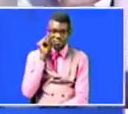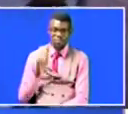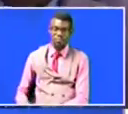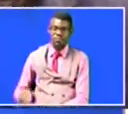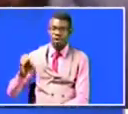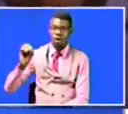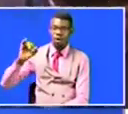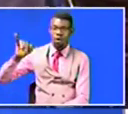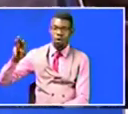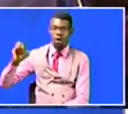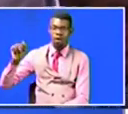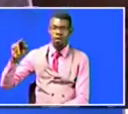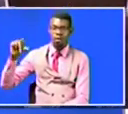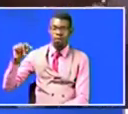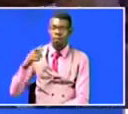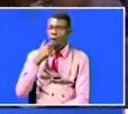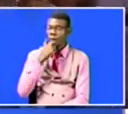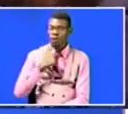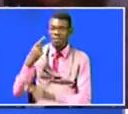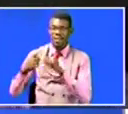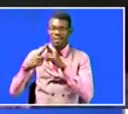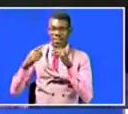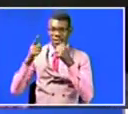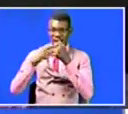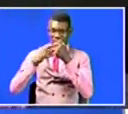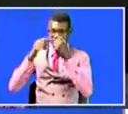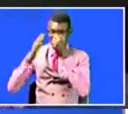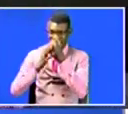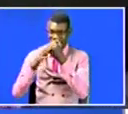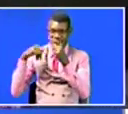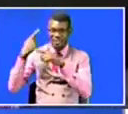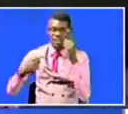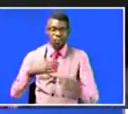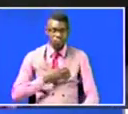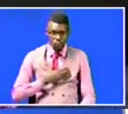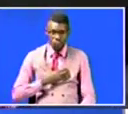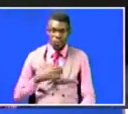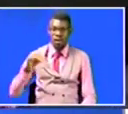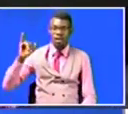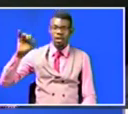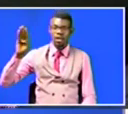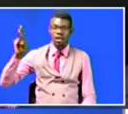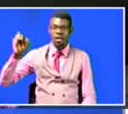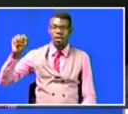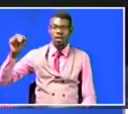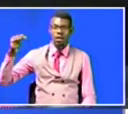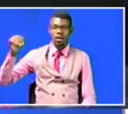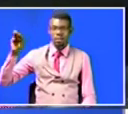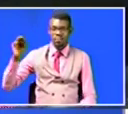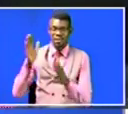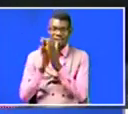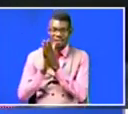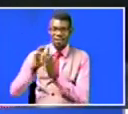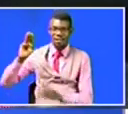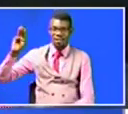at 69 years, is only a year to his retirement. Justices Mohamed Ibrahim and Chief Justice David Maraga also